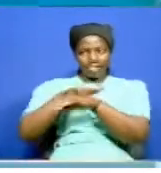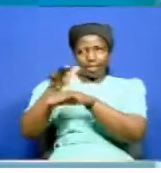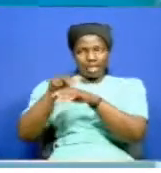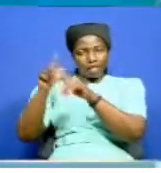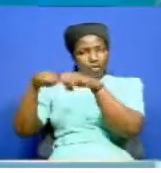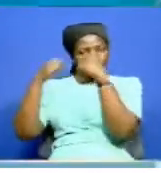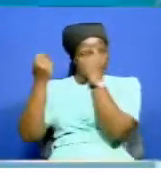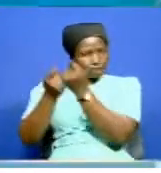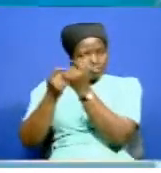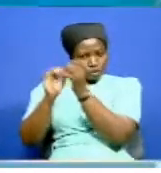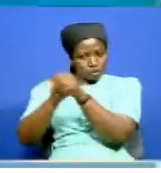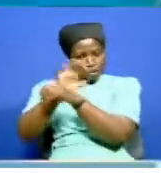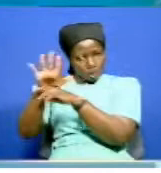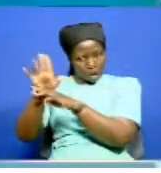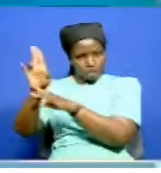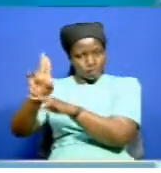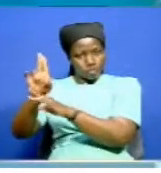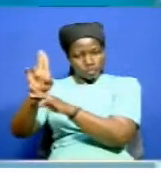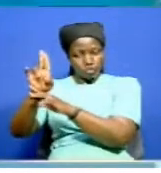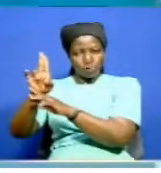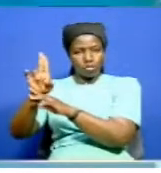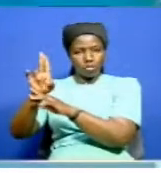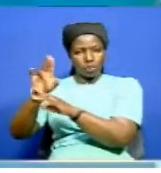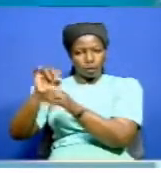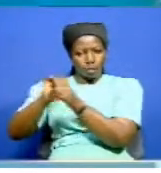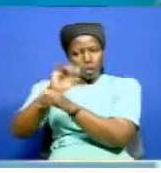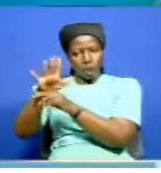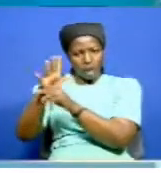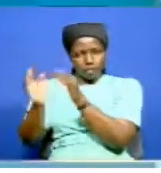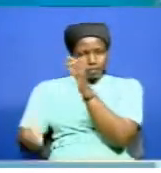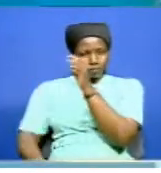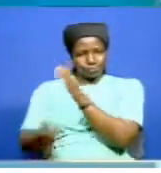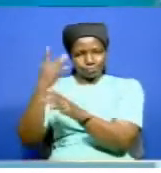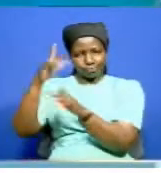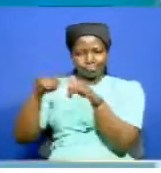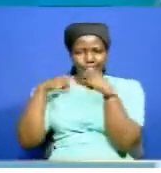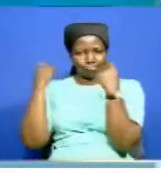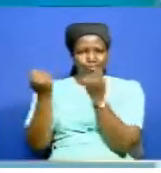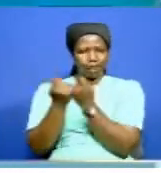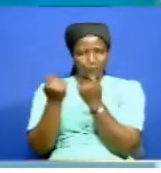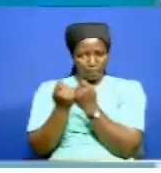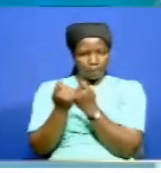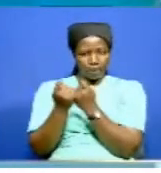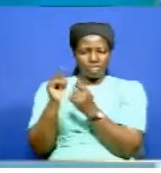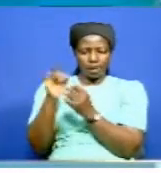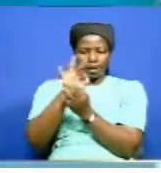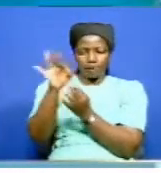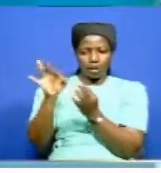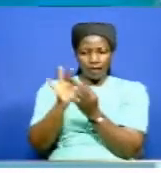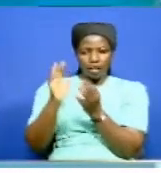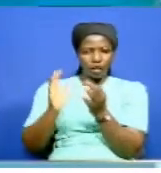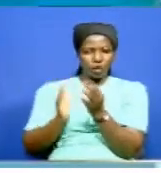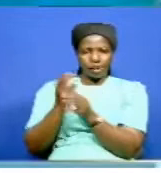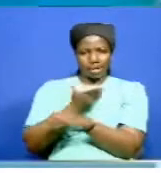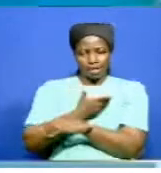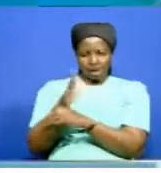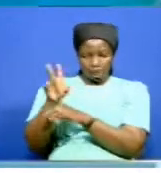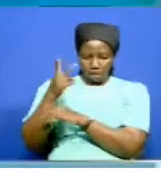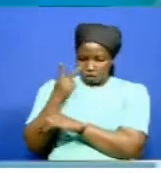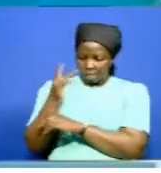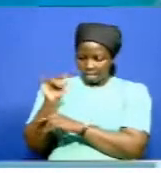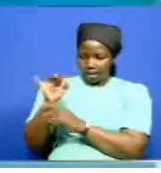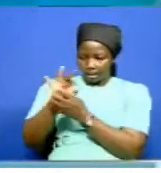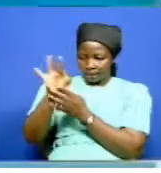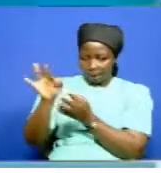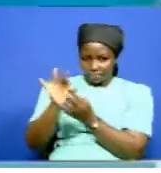force, and the specific committees that are actually looking at those specific areas. For example,